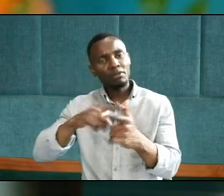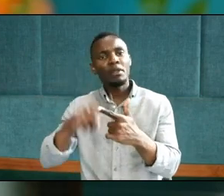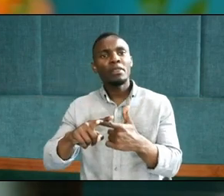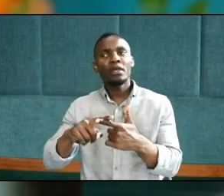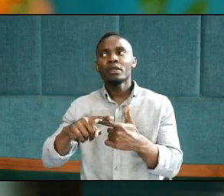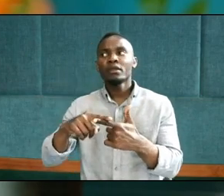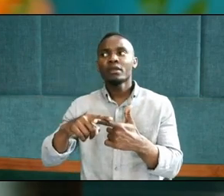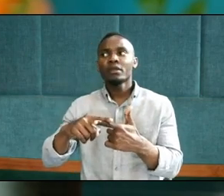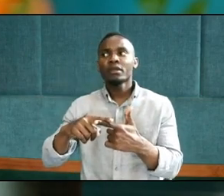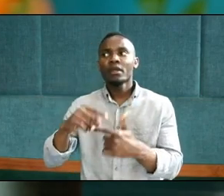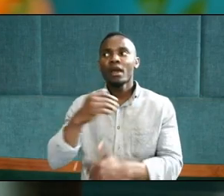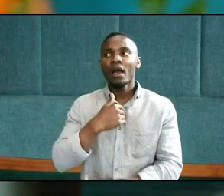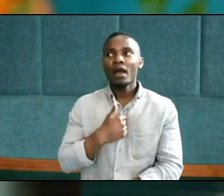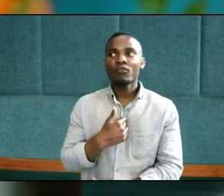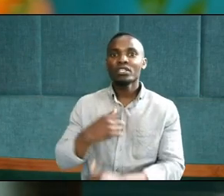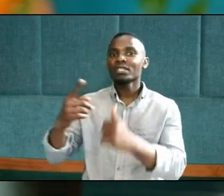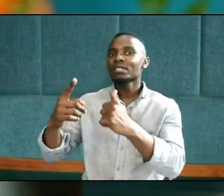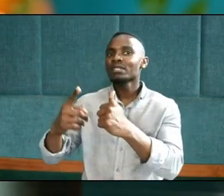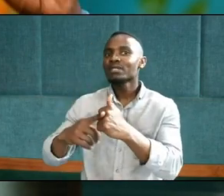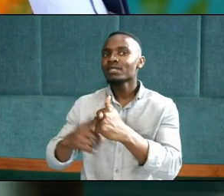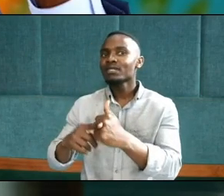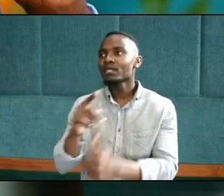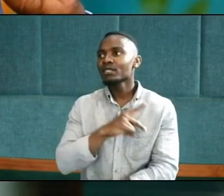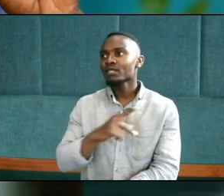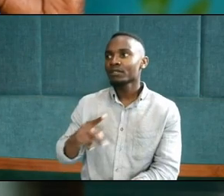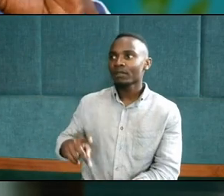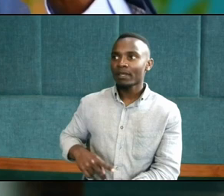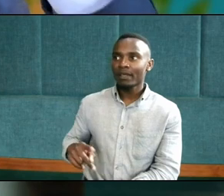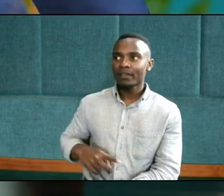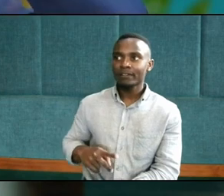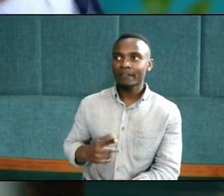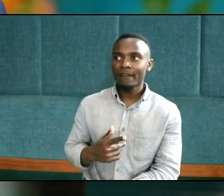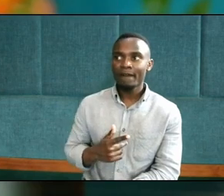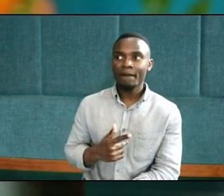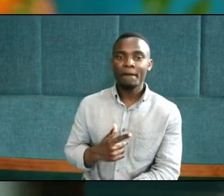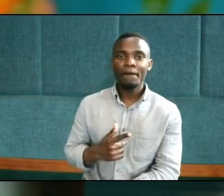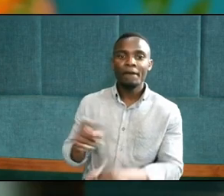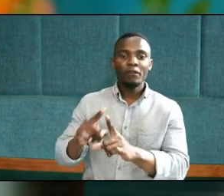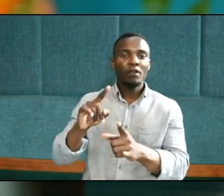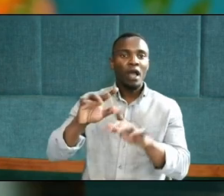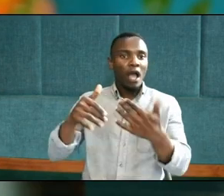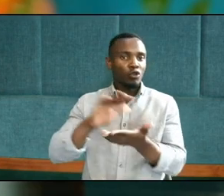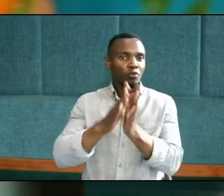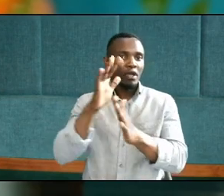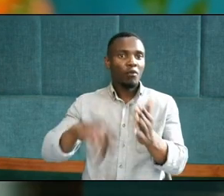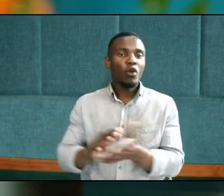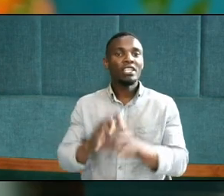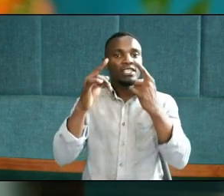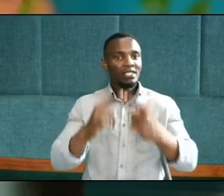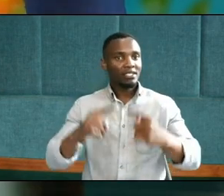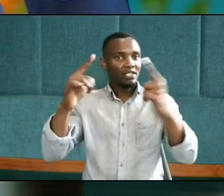up with what we are calling 6 C's, which if everyone could employ, can be a successful evangelist. And I want to finish with this